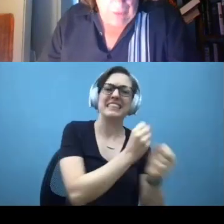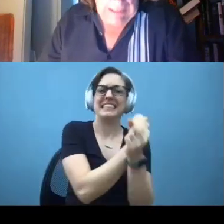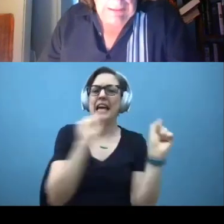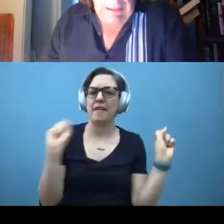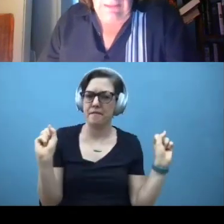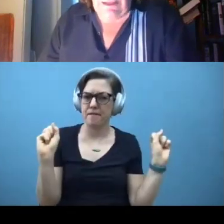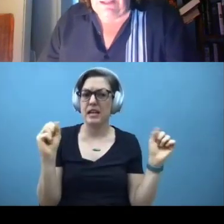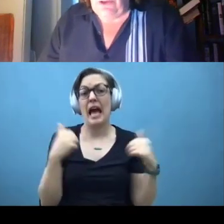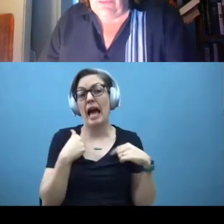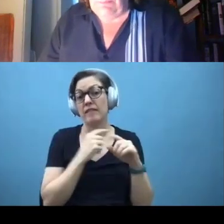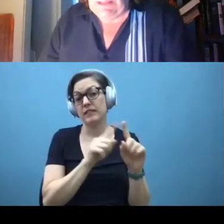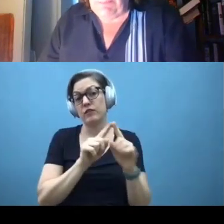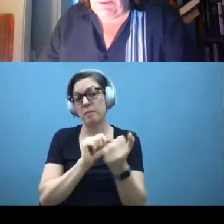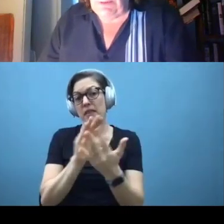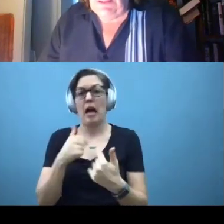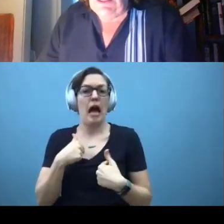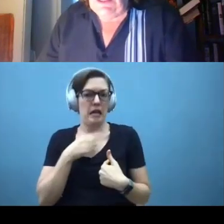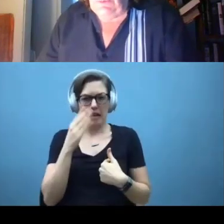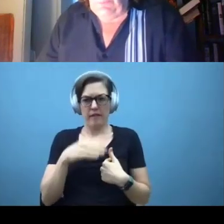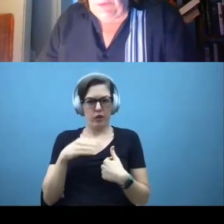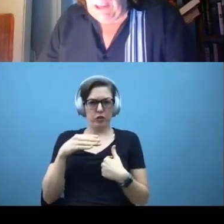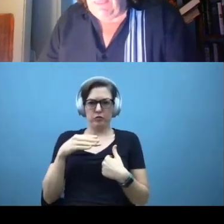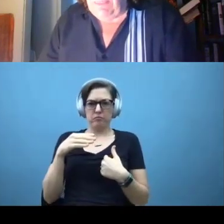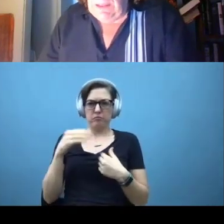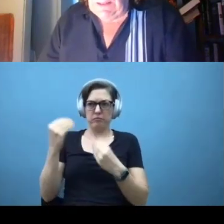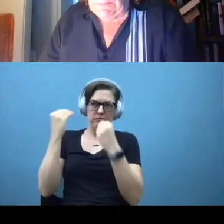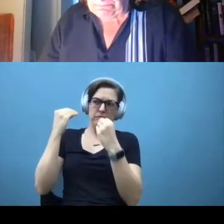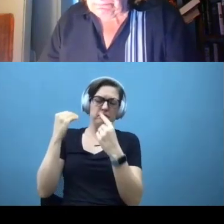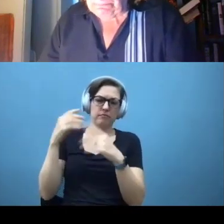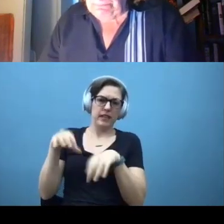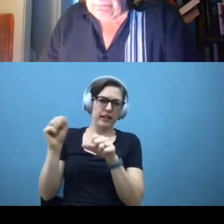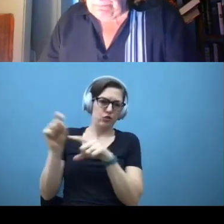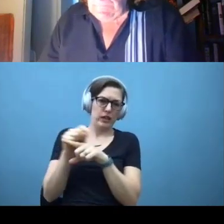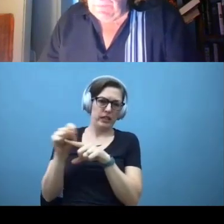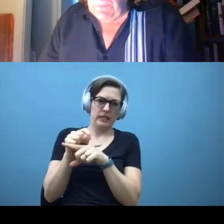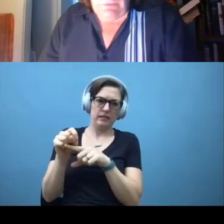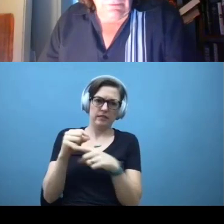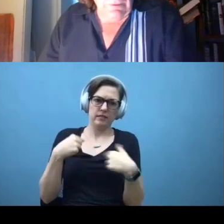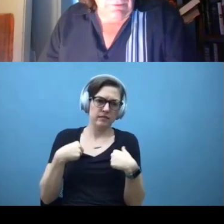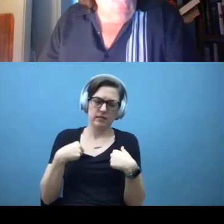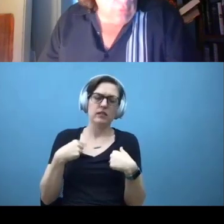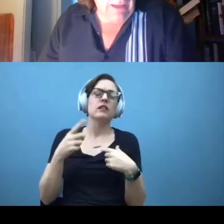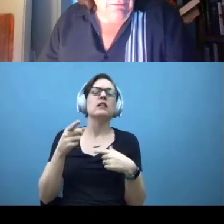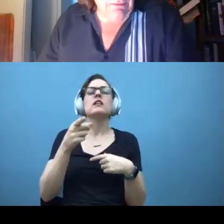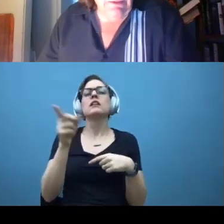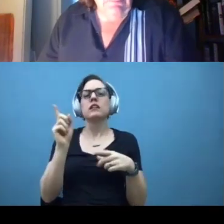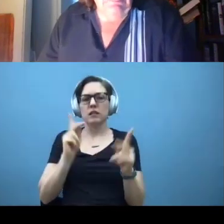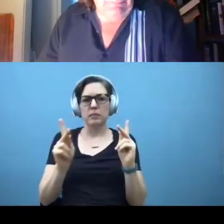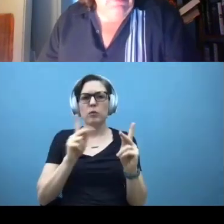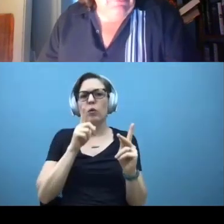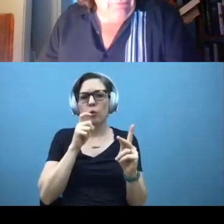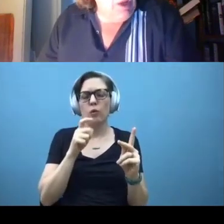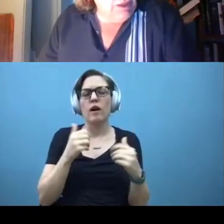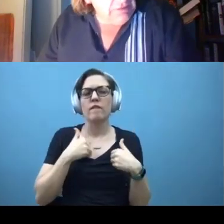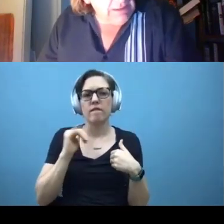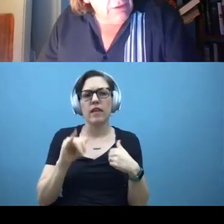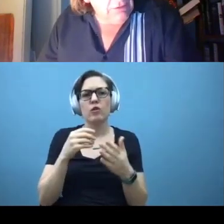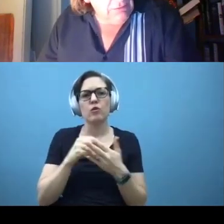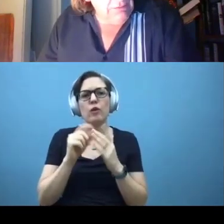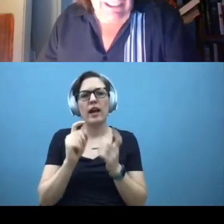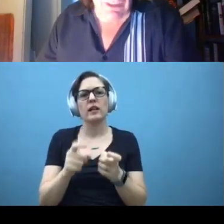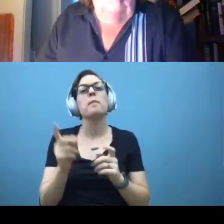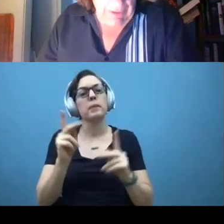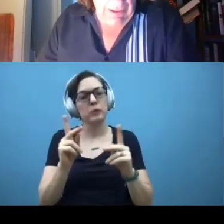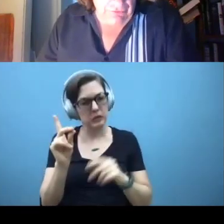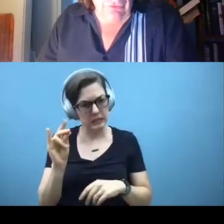been trained in it. I know that people, when we had the grant, People did volunteer